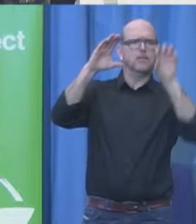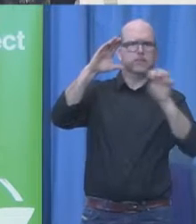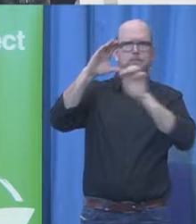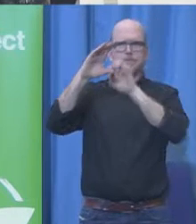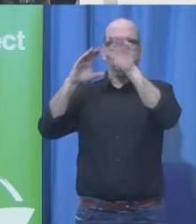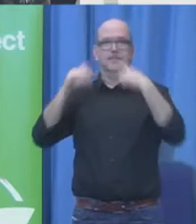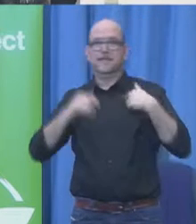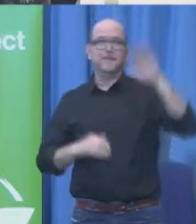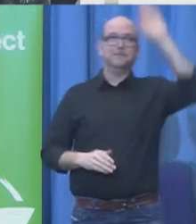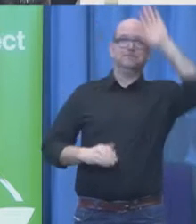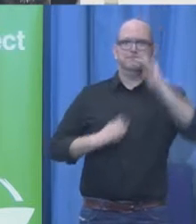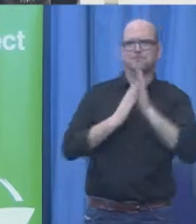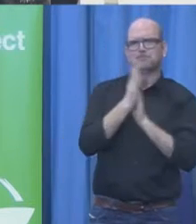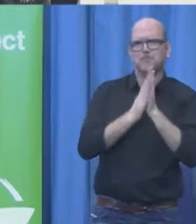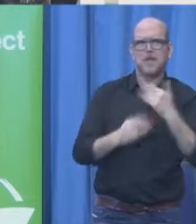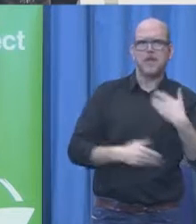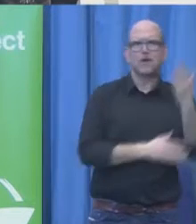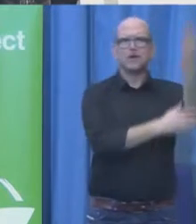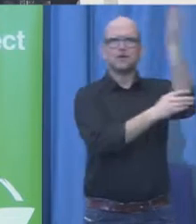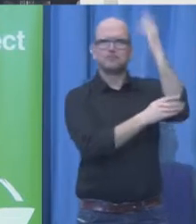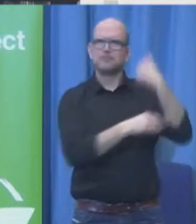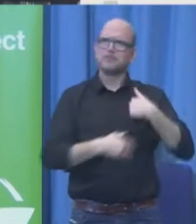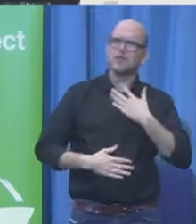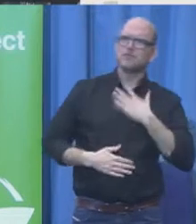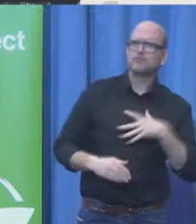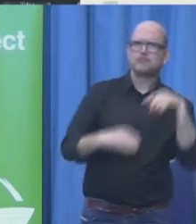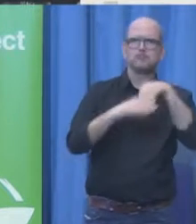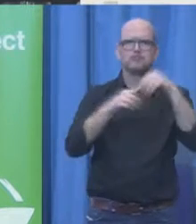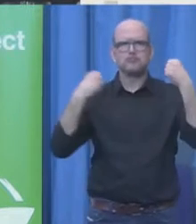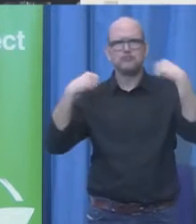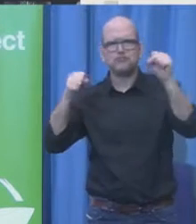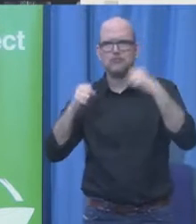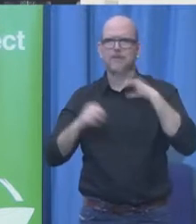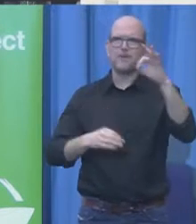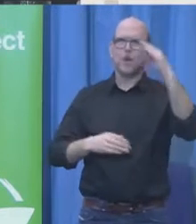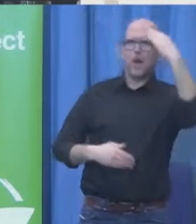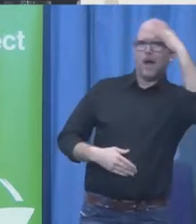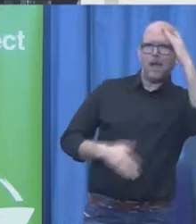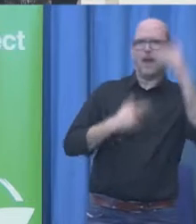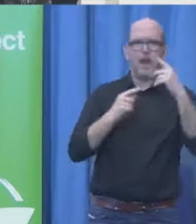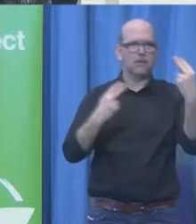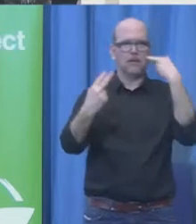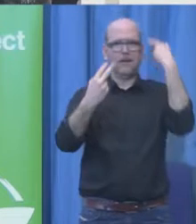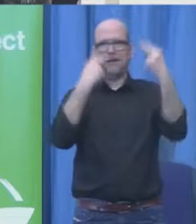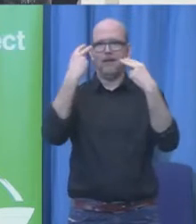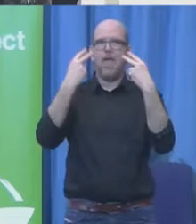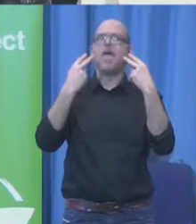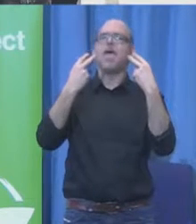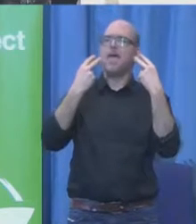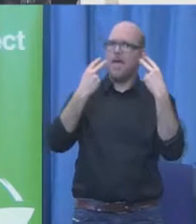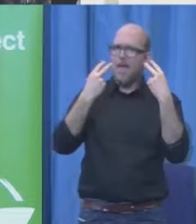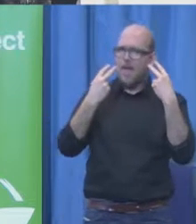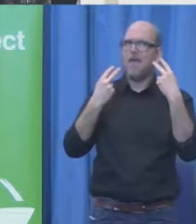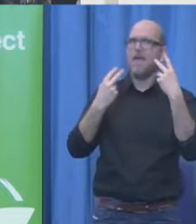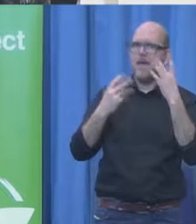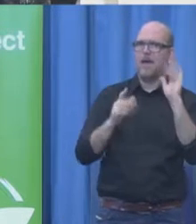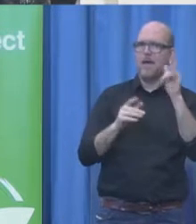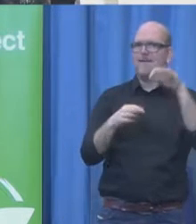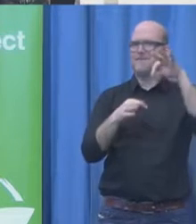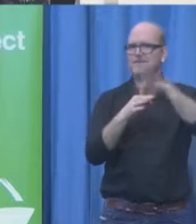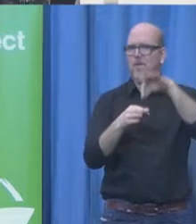So, you know, in ways that I am disadvantaged in not being as mobile around the constituencies as I would